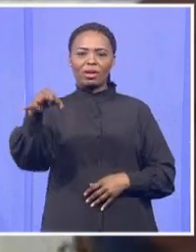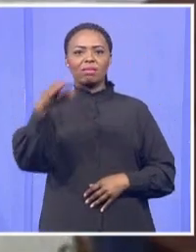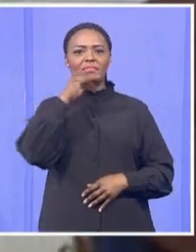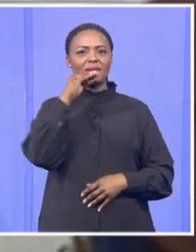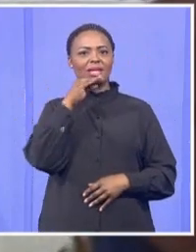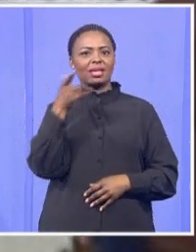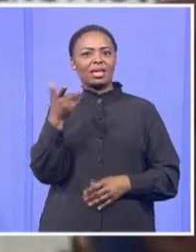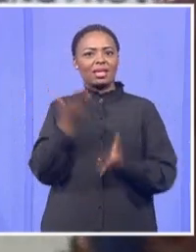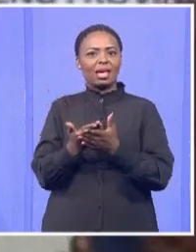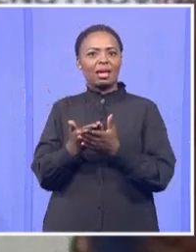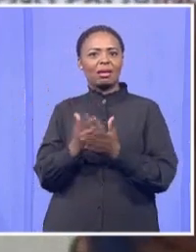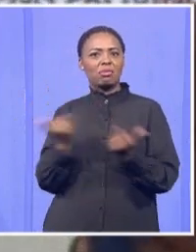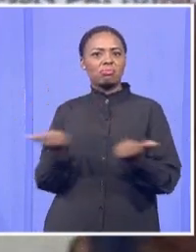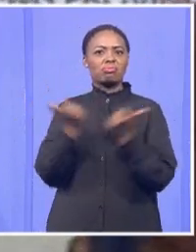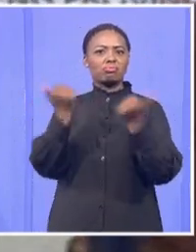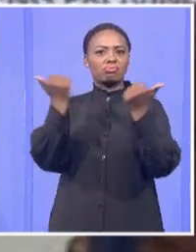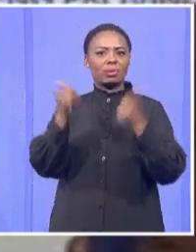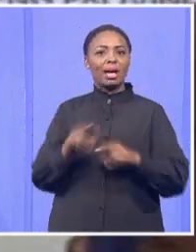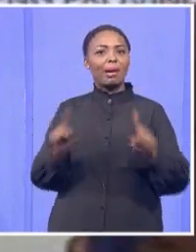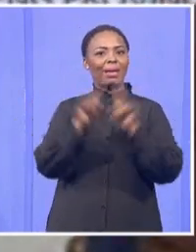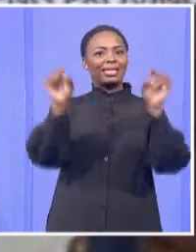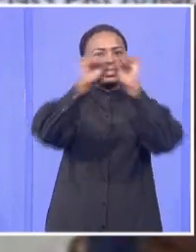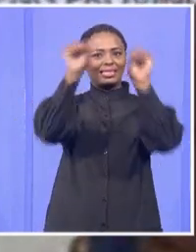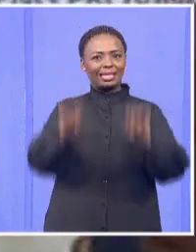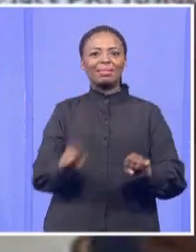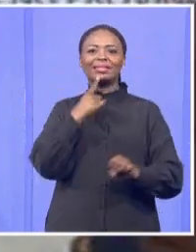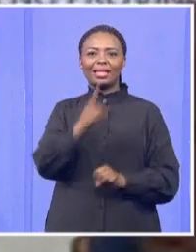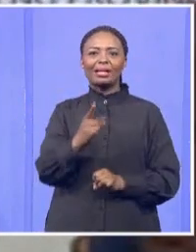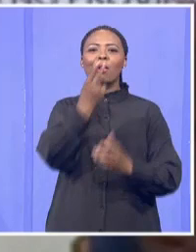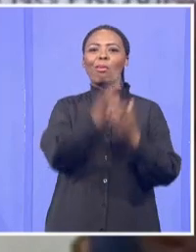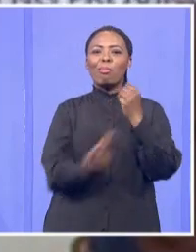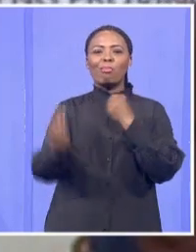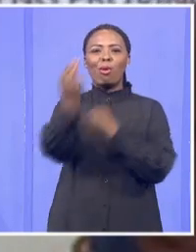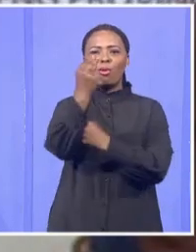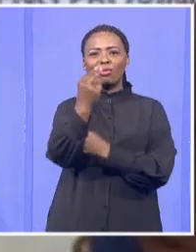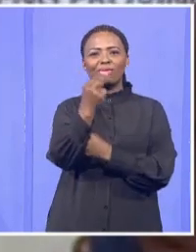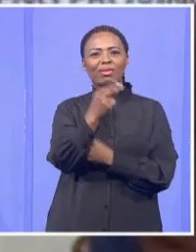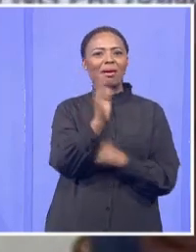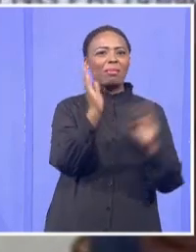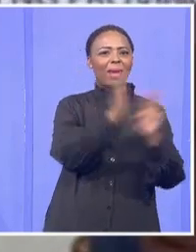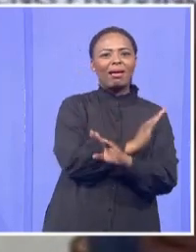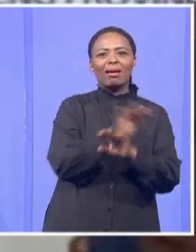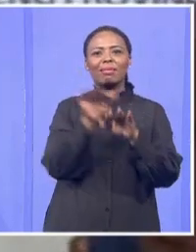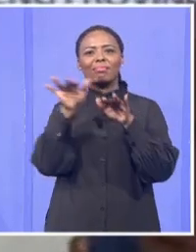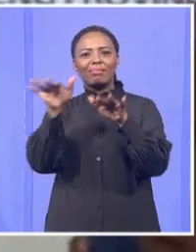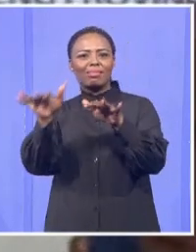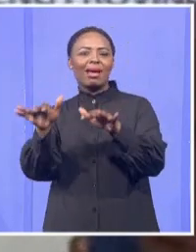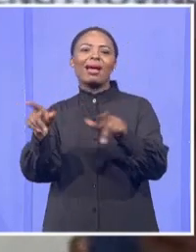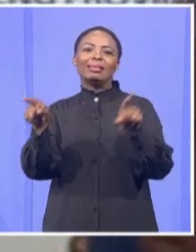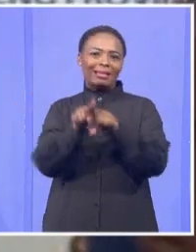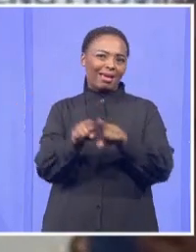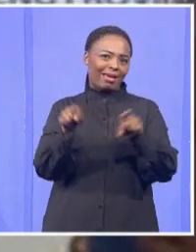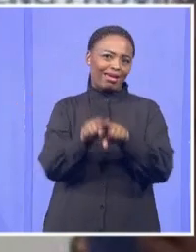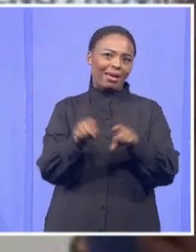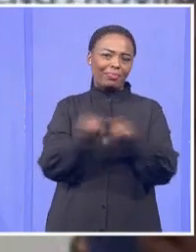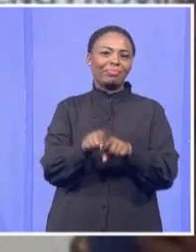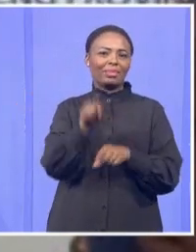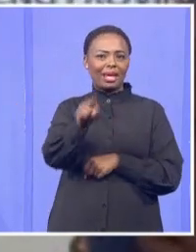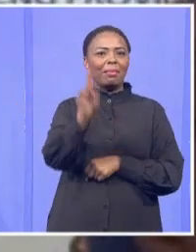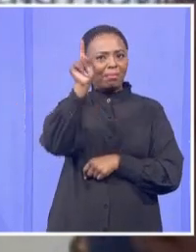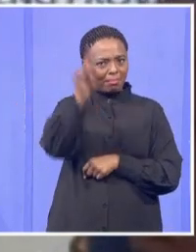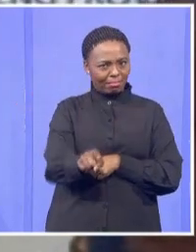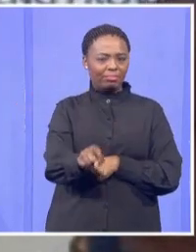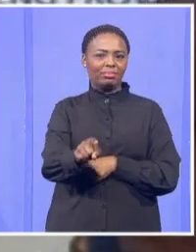space. So the system say, let's queue at the same time, all of us. And if you queue at the same time, all of us, and